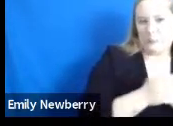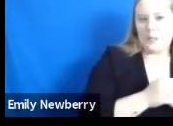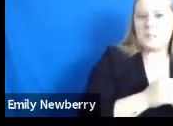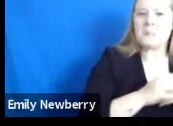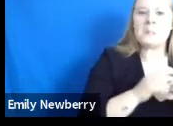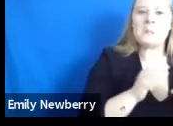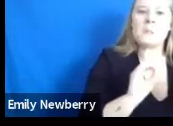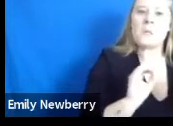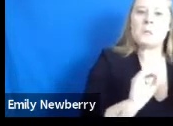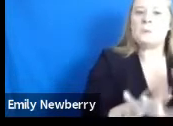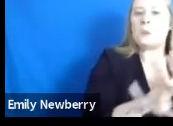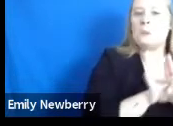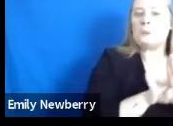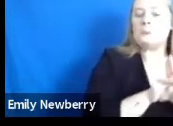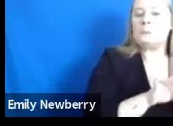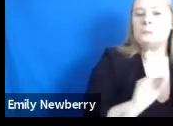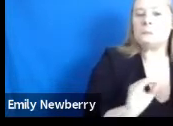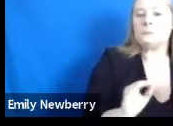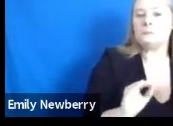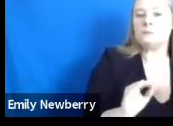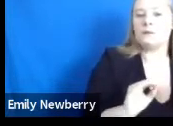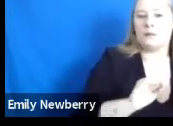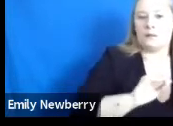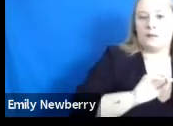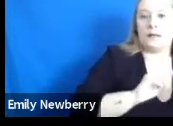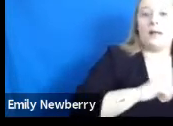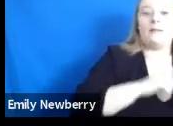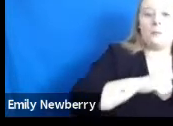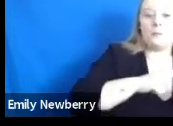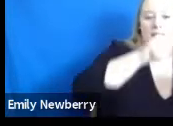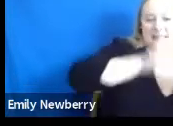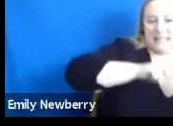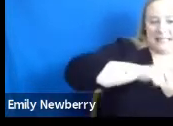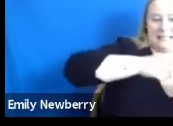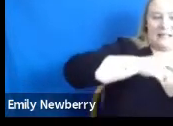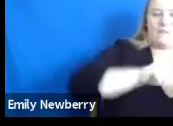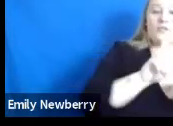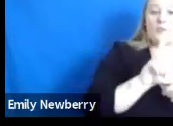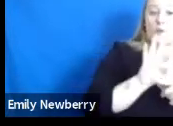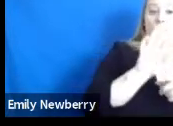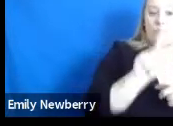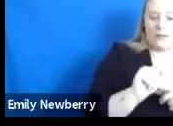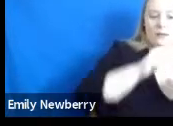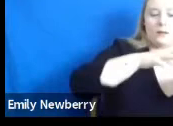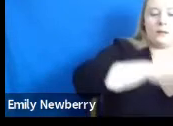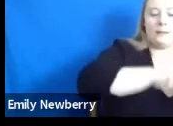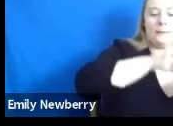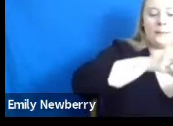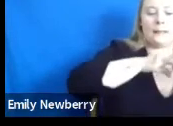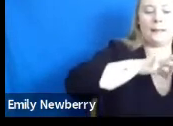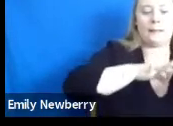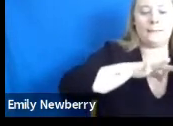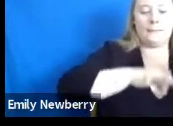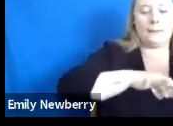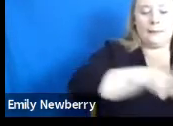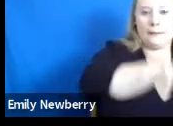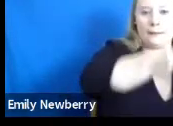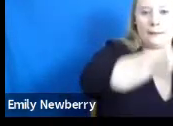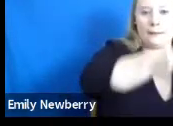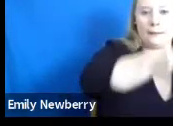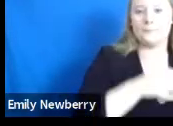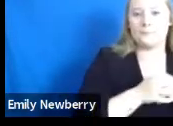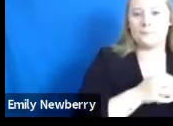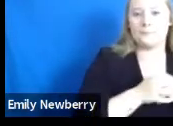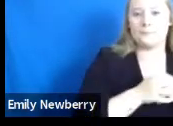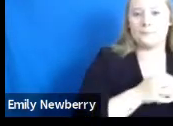collected samples at every 2 feet in the irrigation ditch transects, and also for 3 different